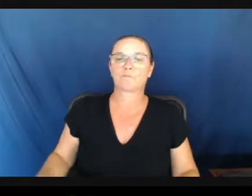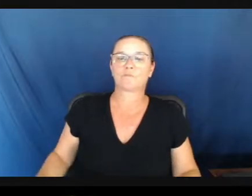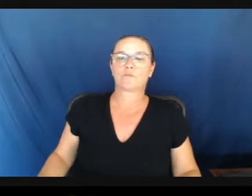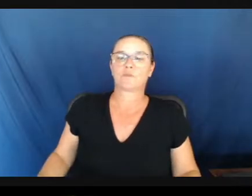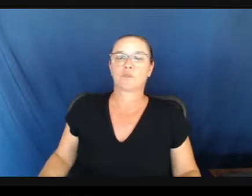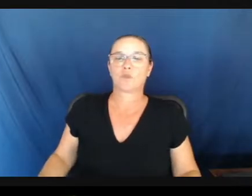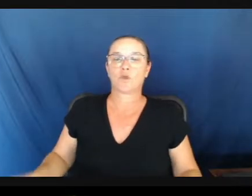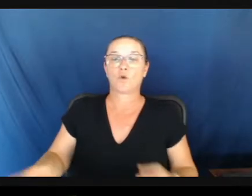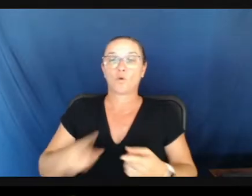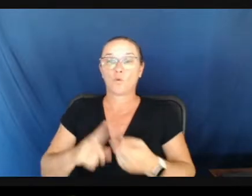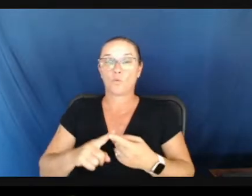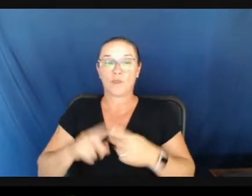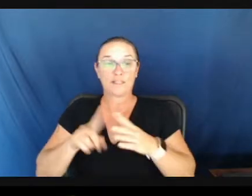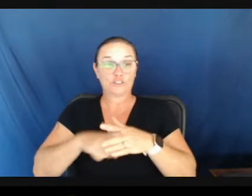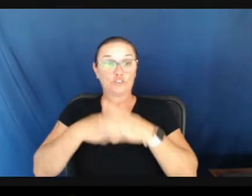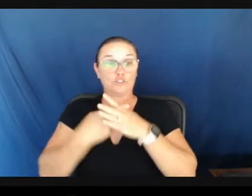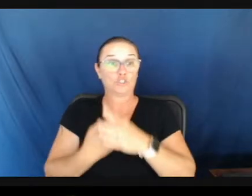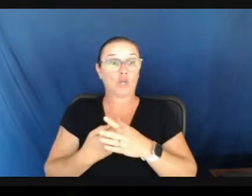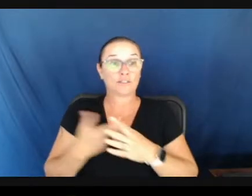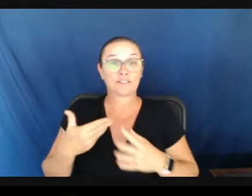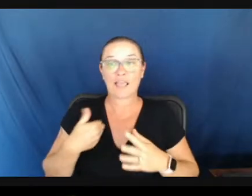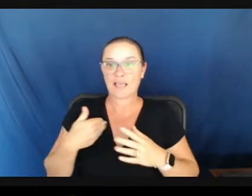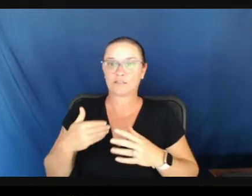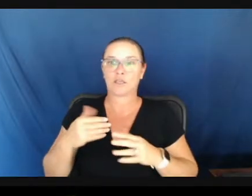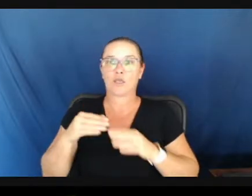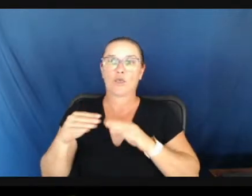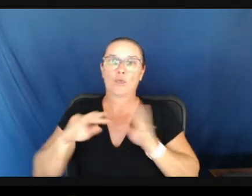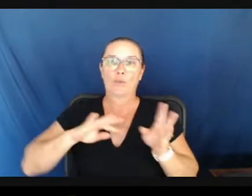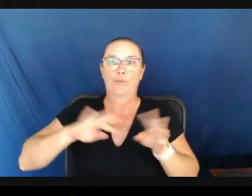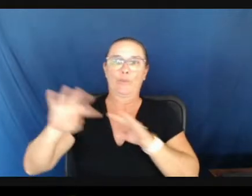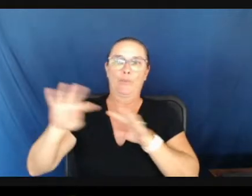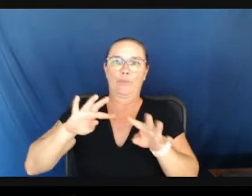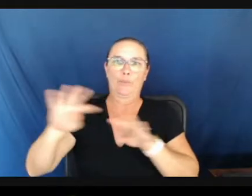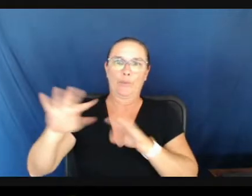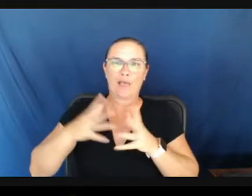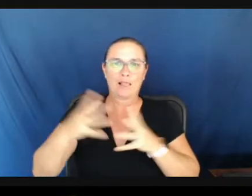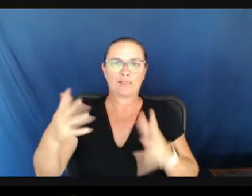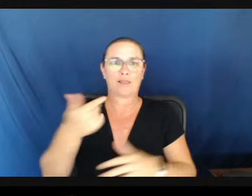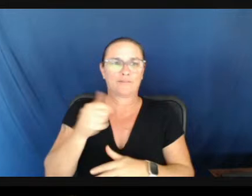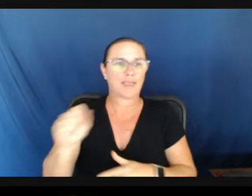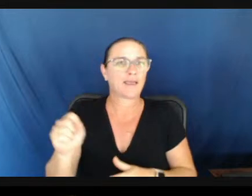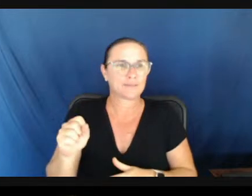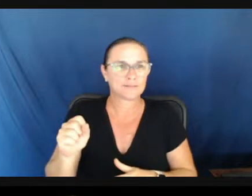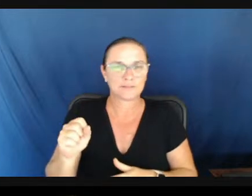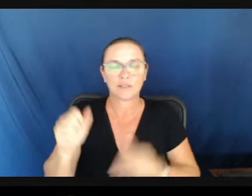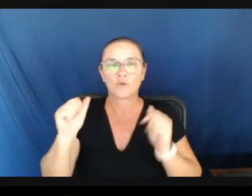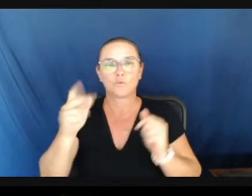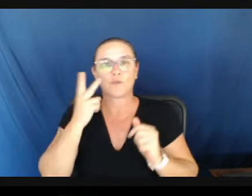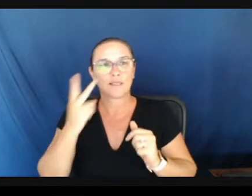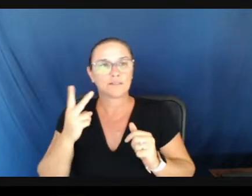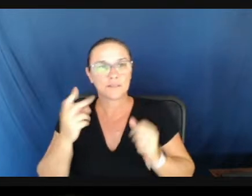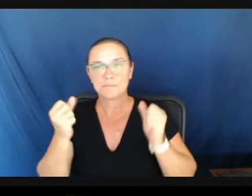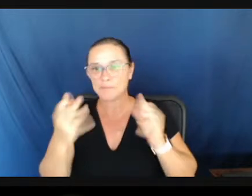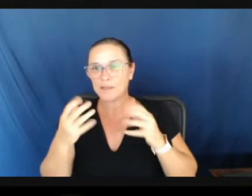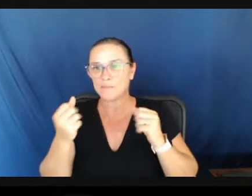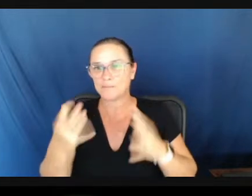episode starts, it puts out a giant emission of gas, which it can exceed tens of thousands of